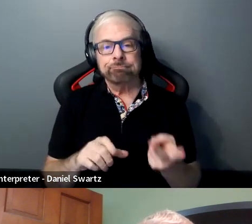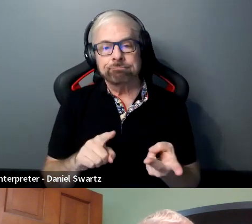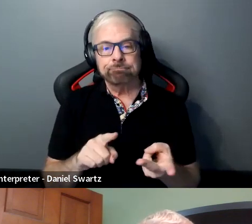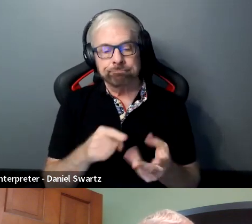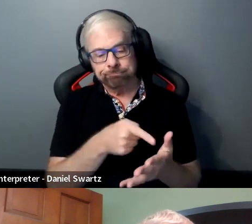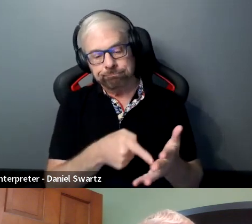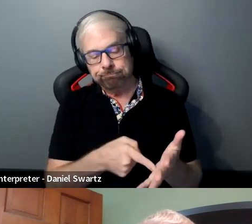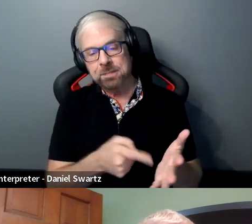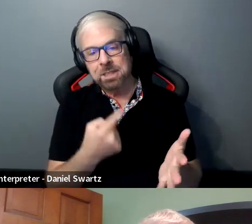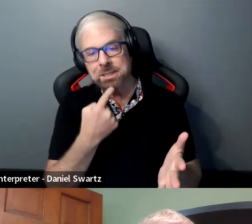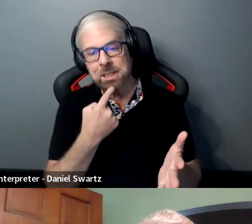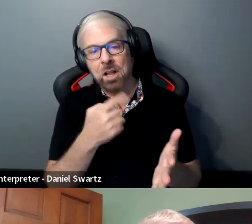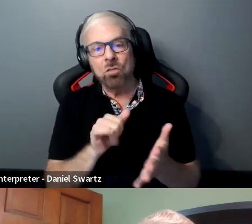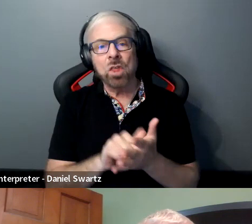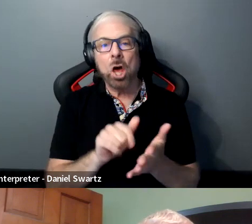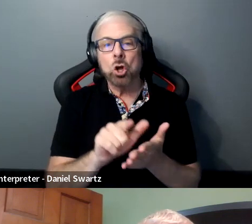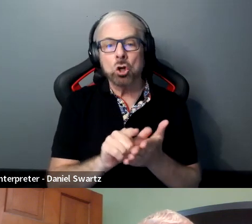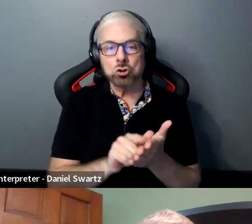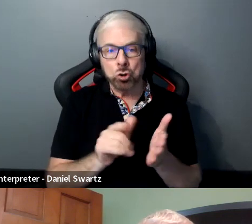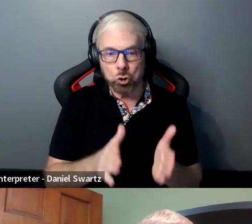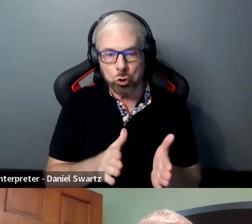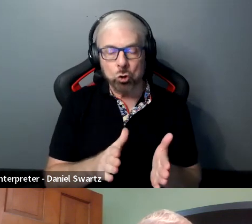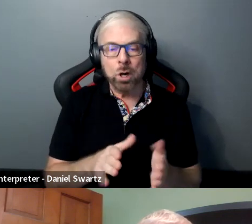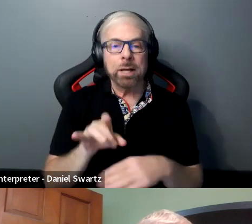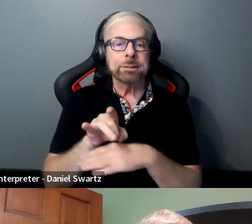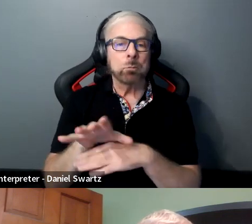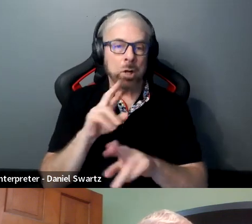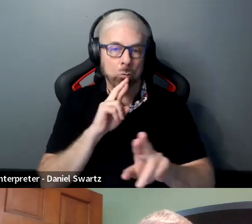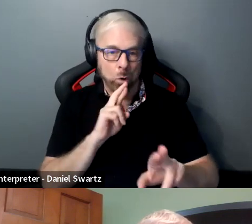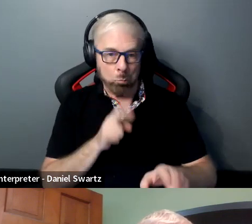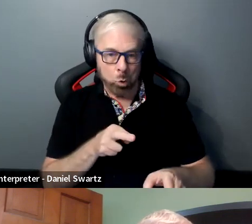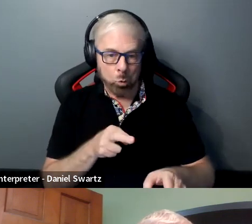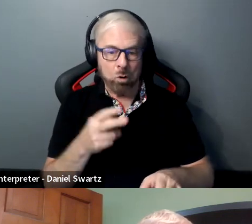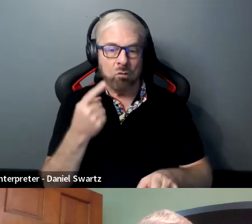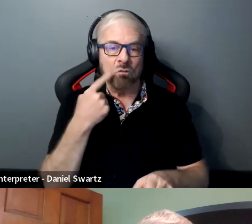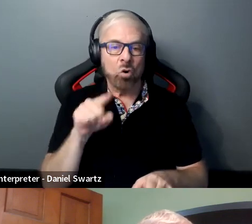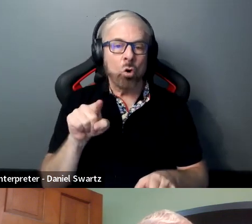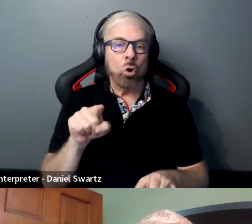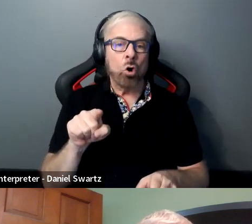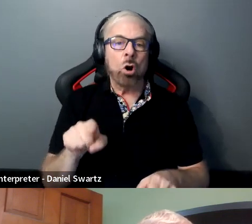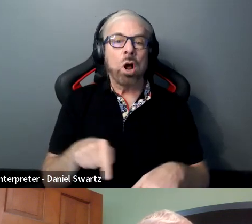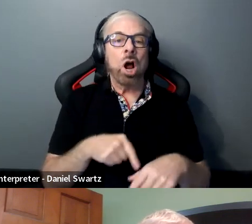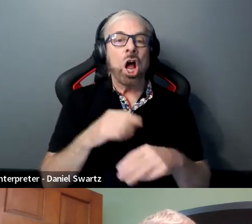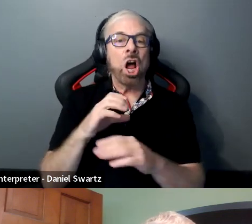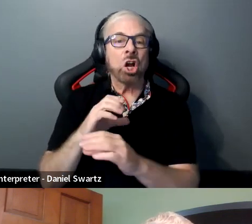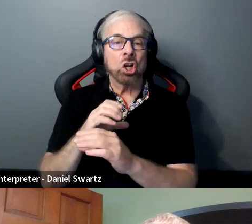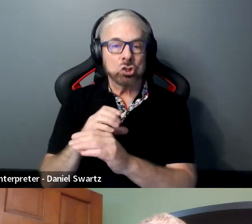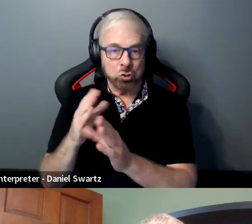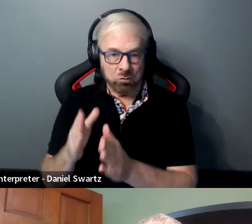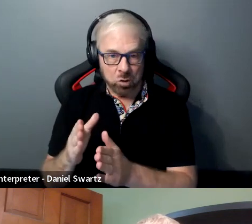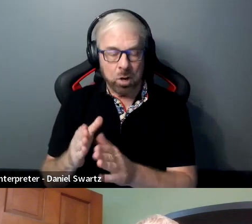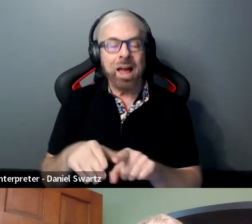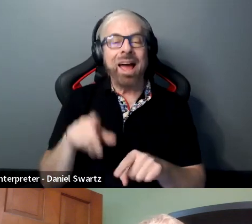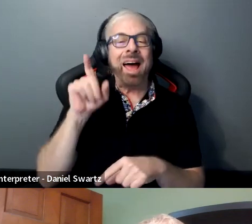a attorney who submits a report for a conservator has